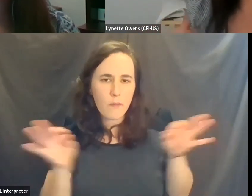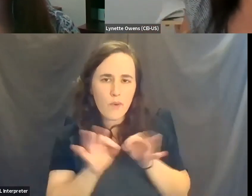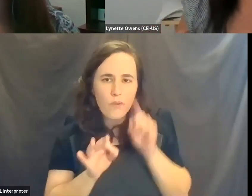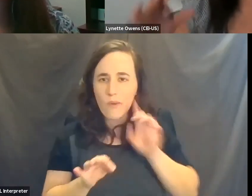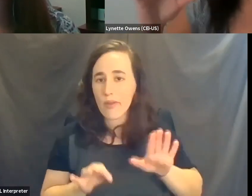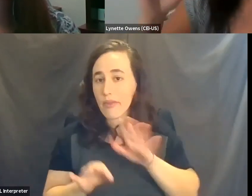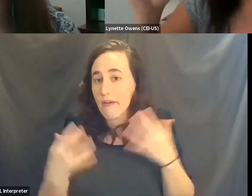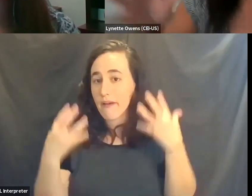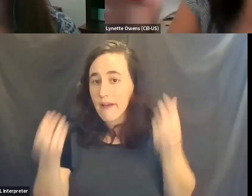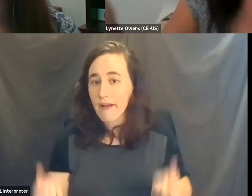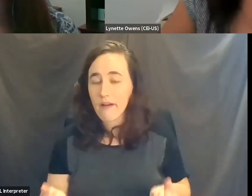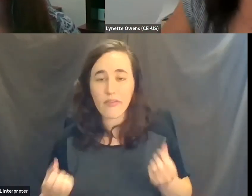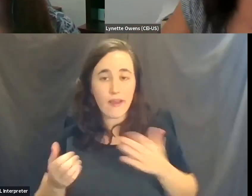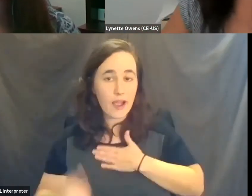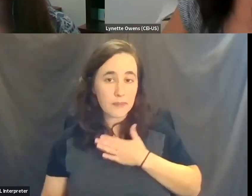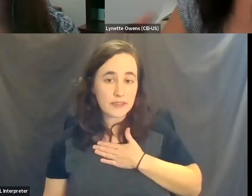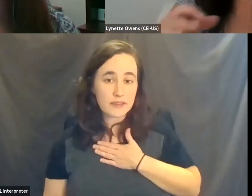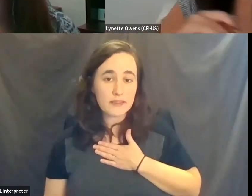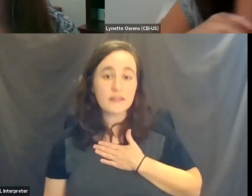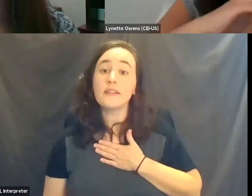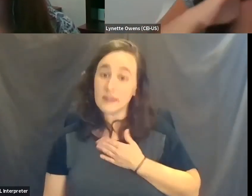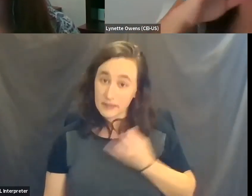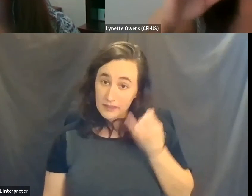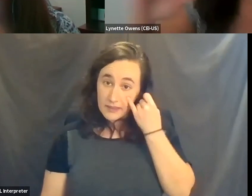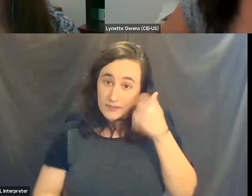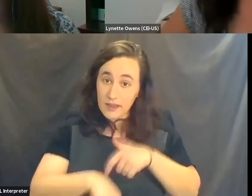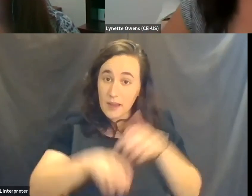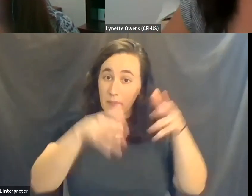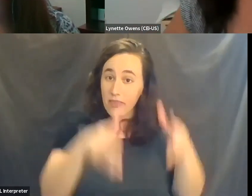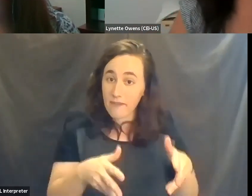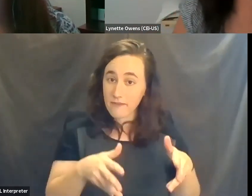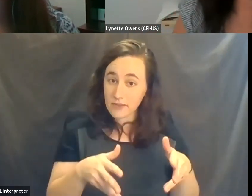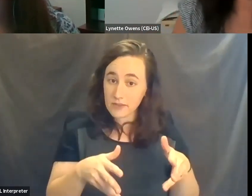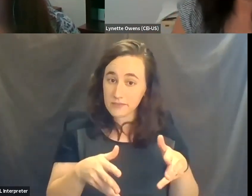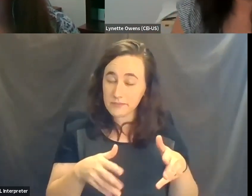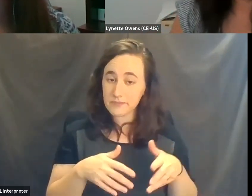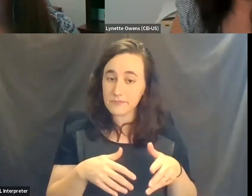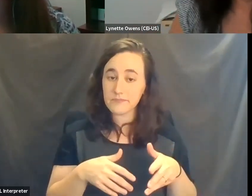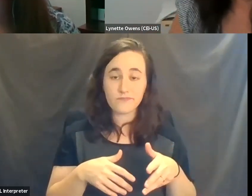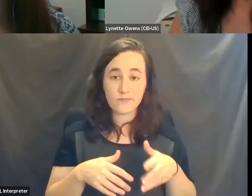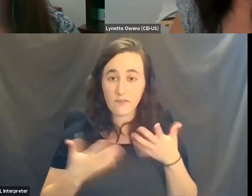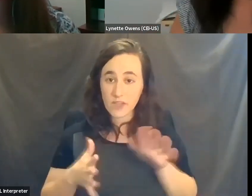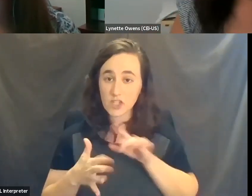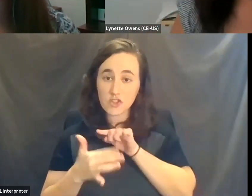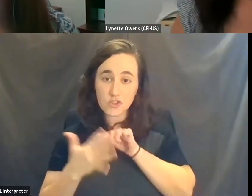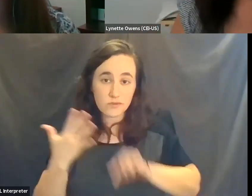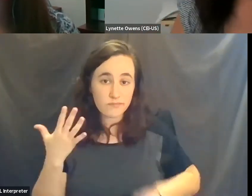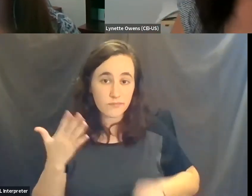happiness and success. And then if there was time left over, once they understood and did all of those things,